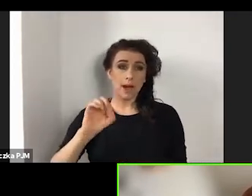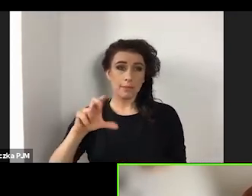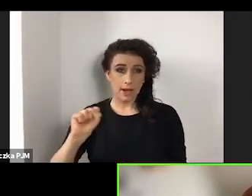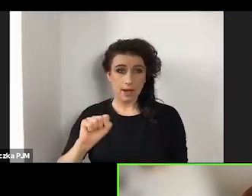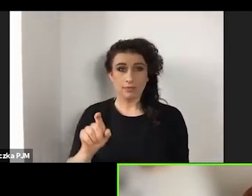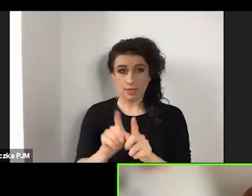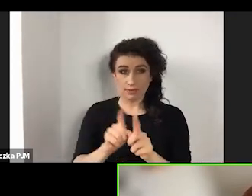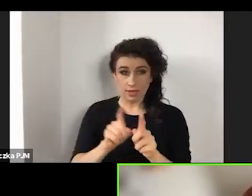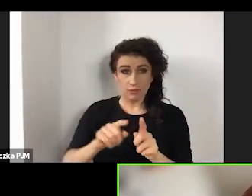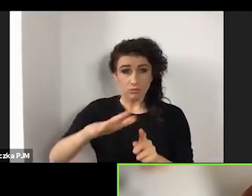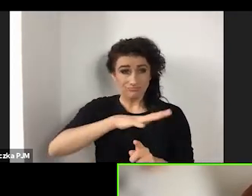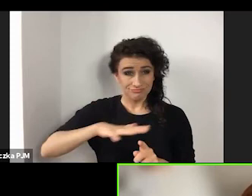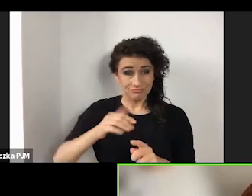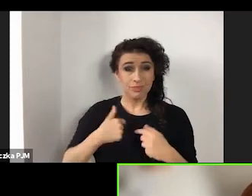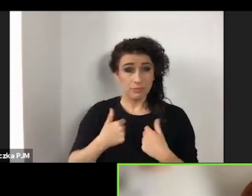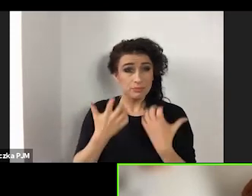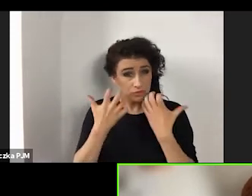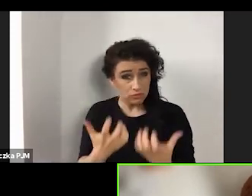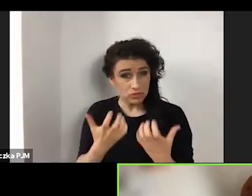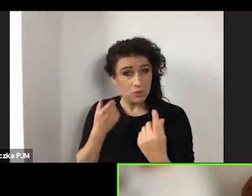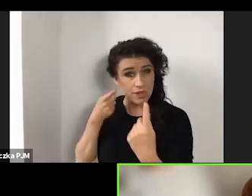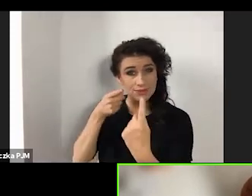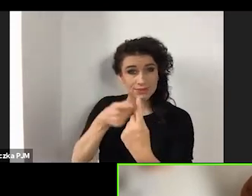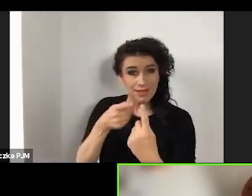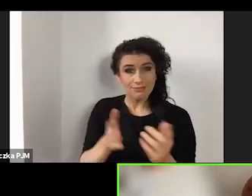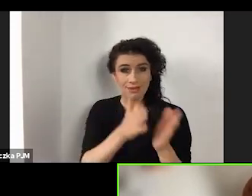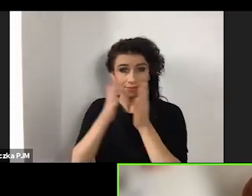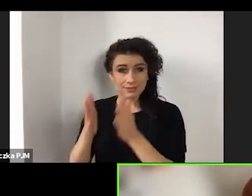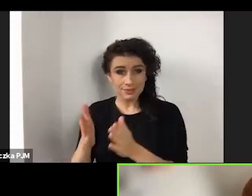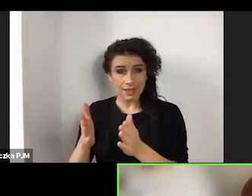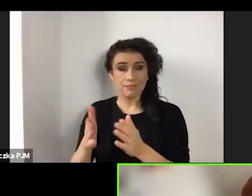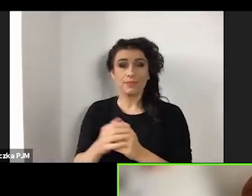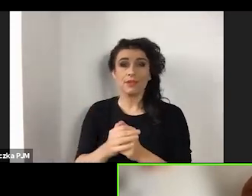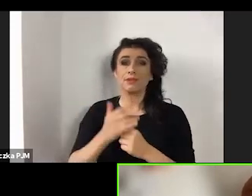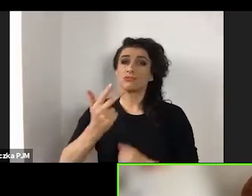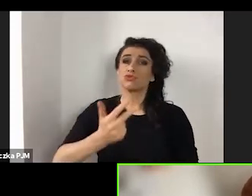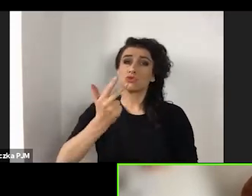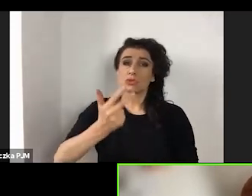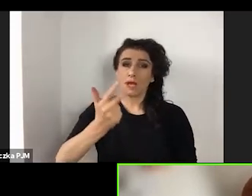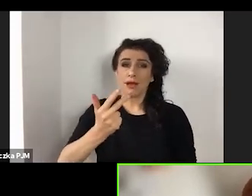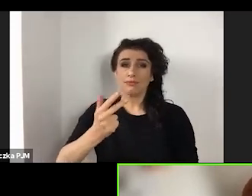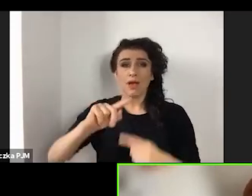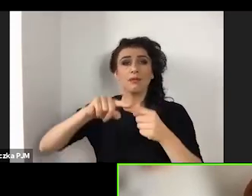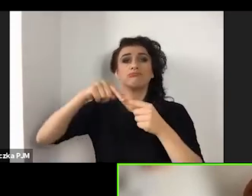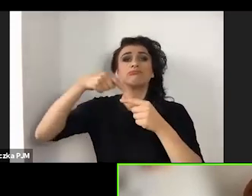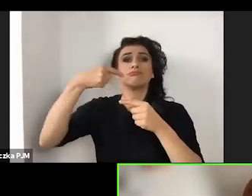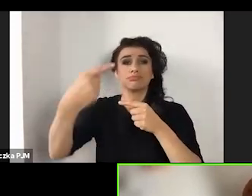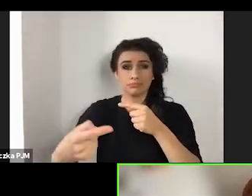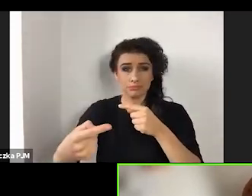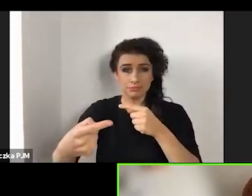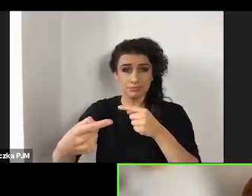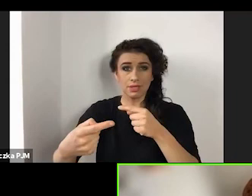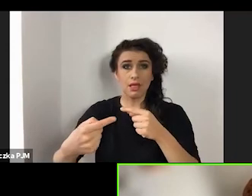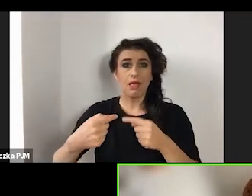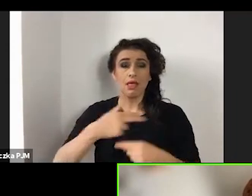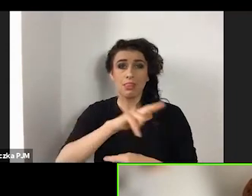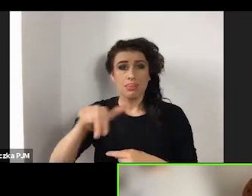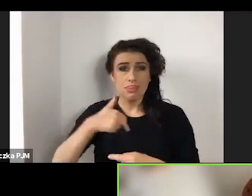maybe in 3 years our methodology being spread in different languages for different